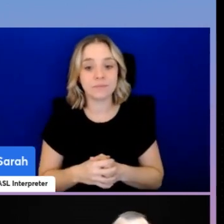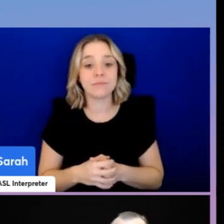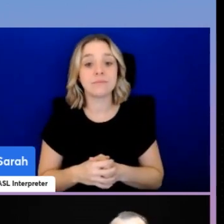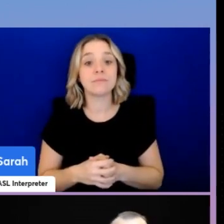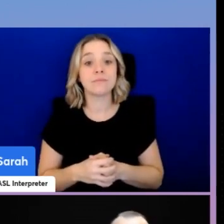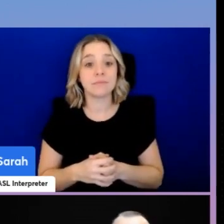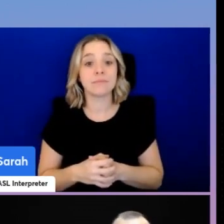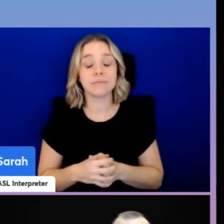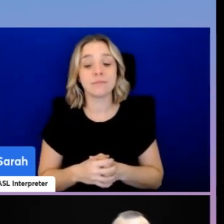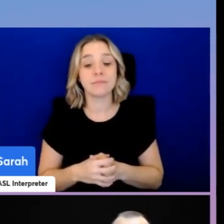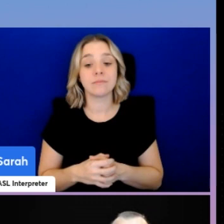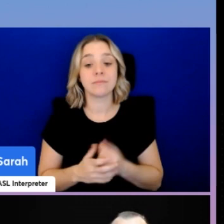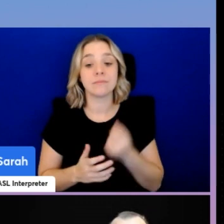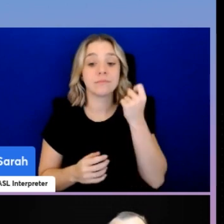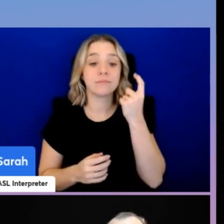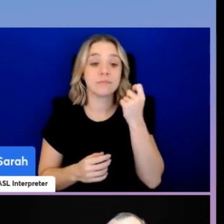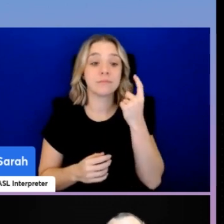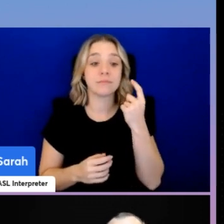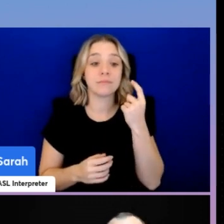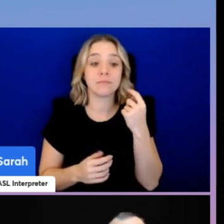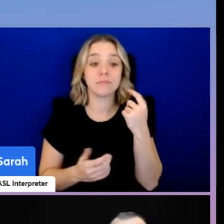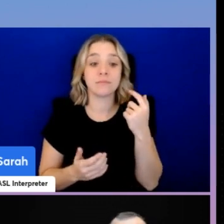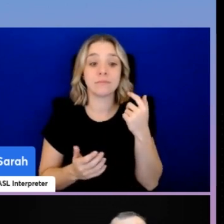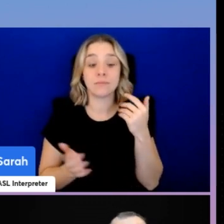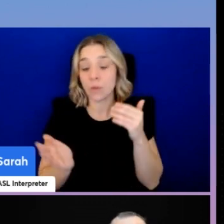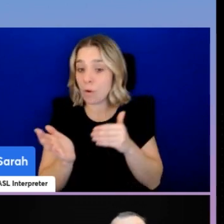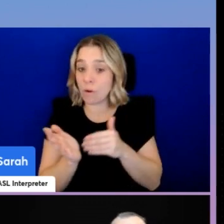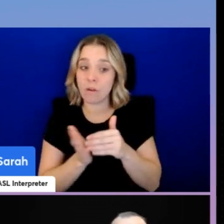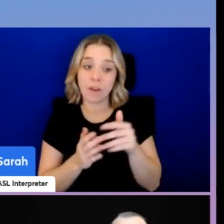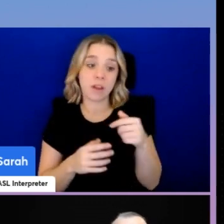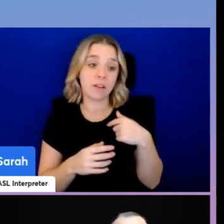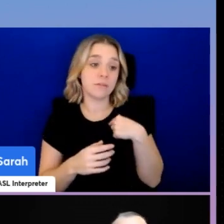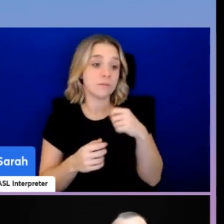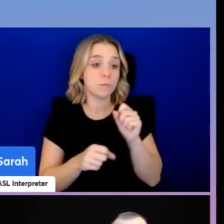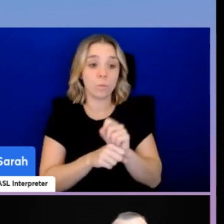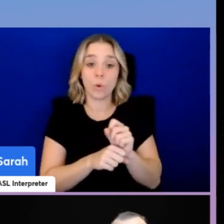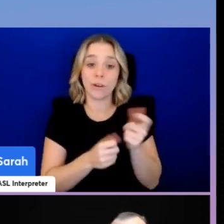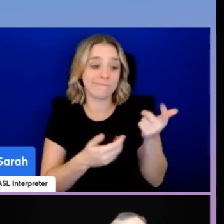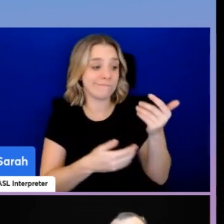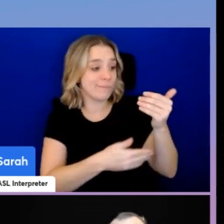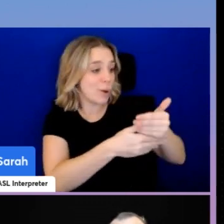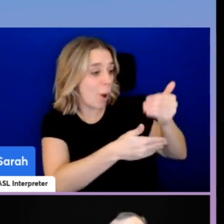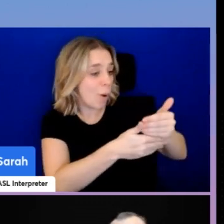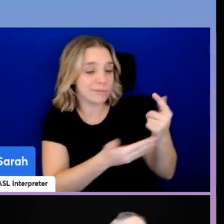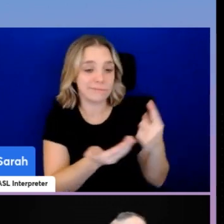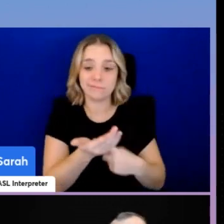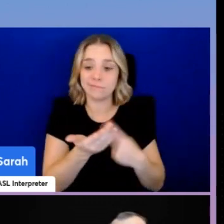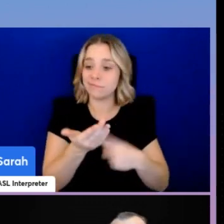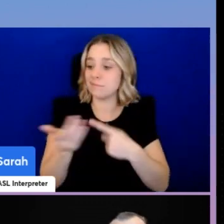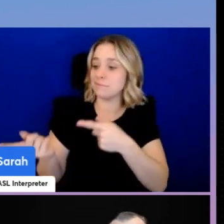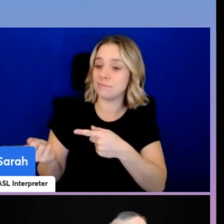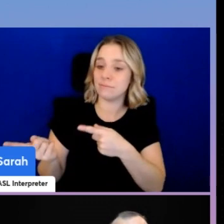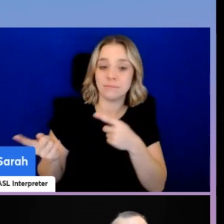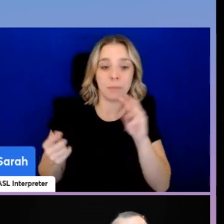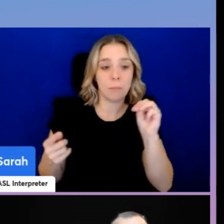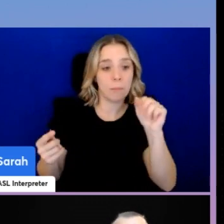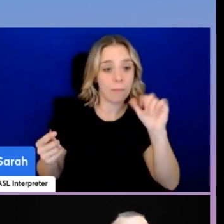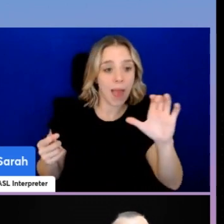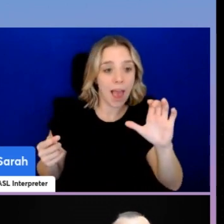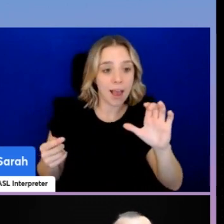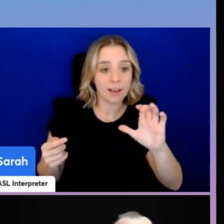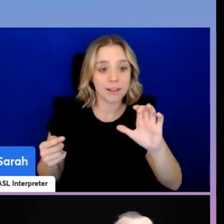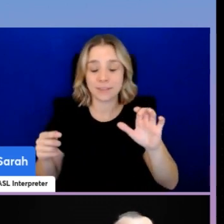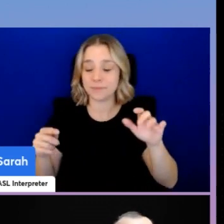With the effect that sometimes I work on a Windows laptop, sometimes I work on a Mac